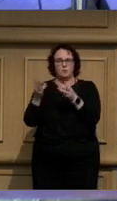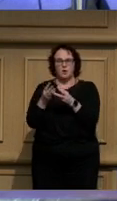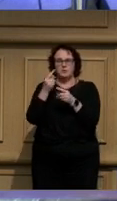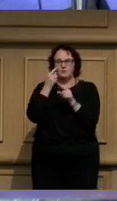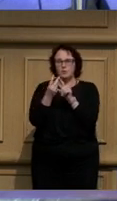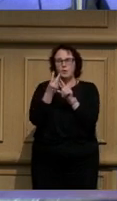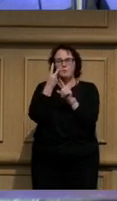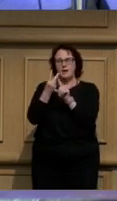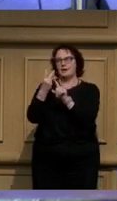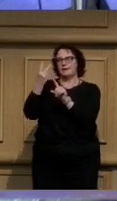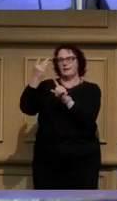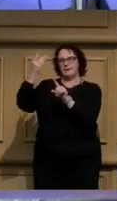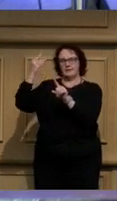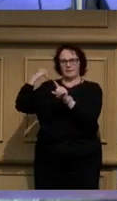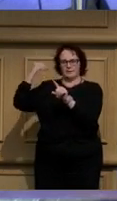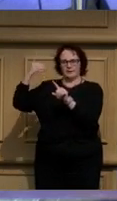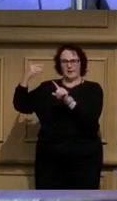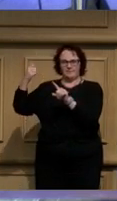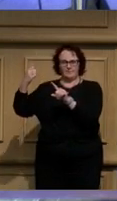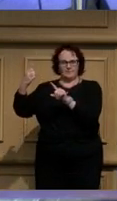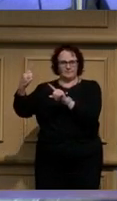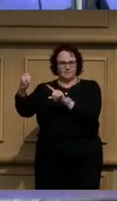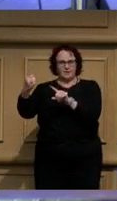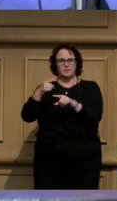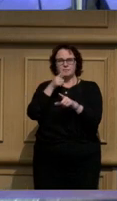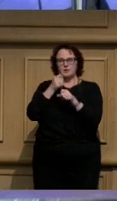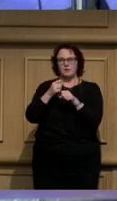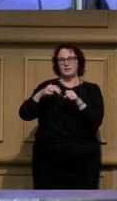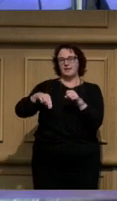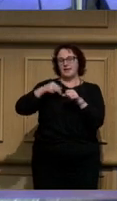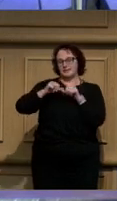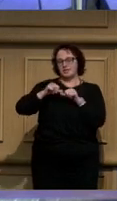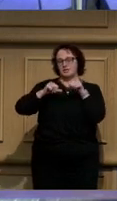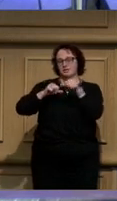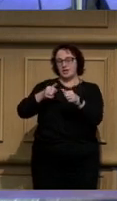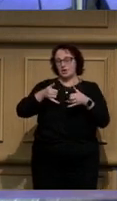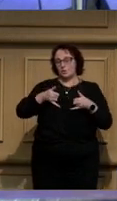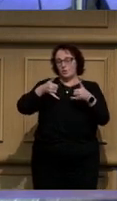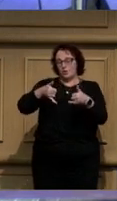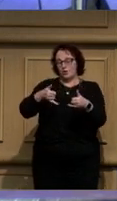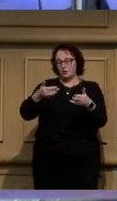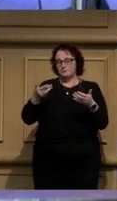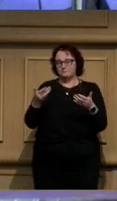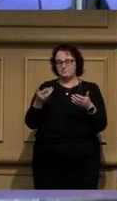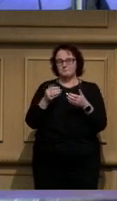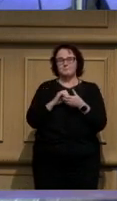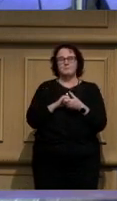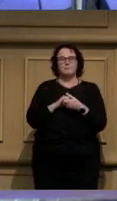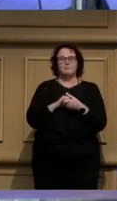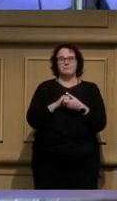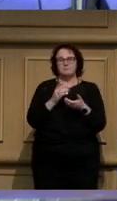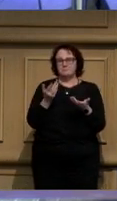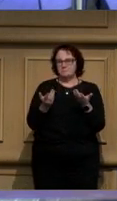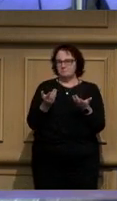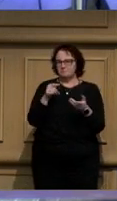In terms of the next generation award and how that